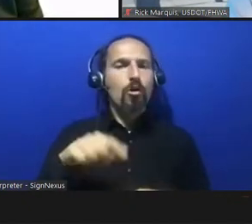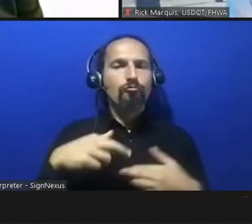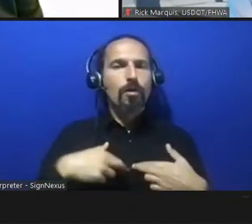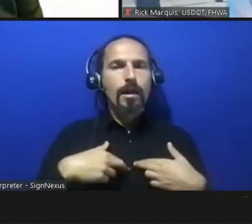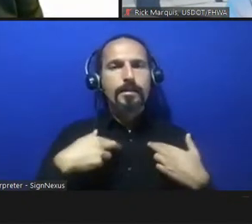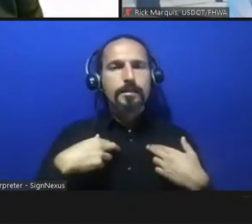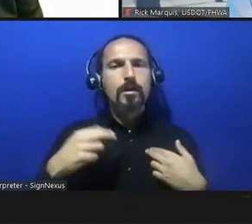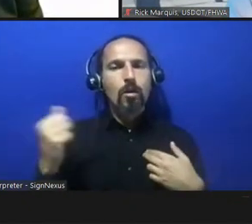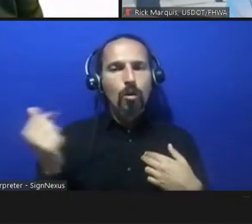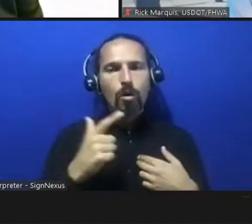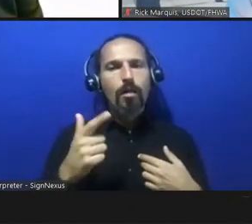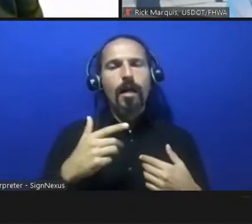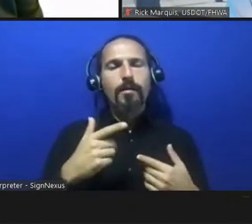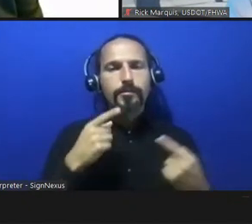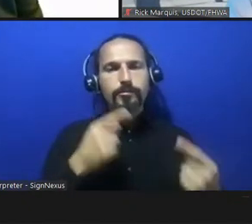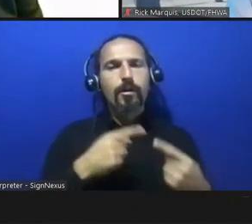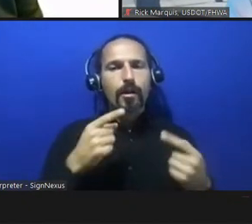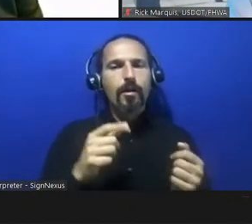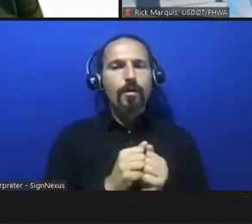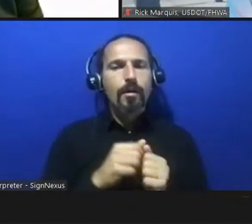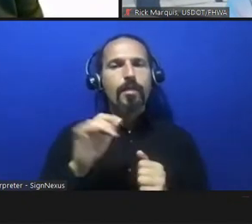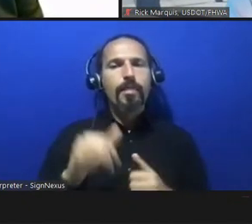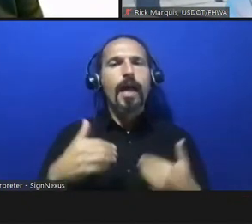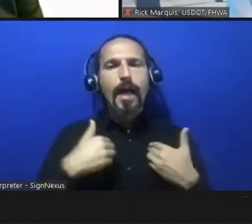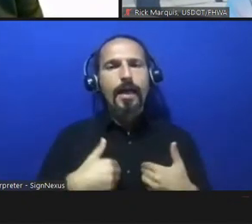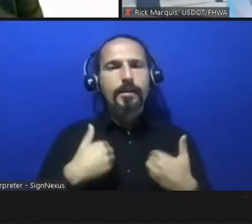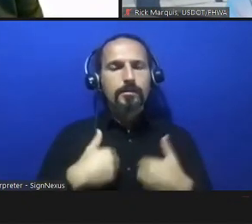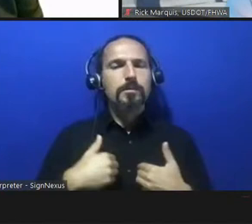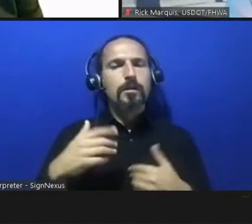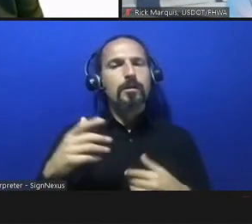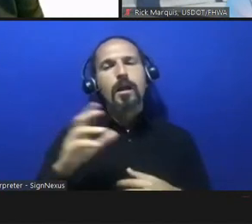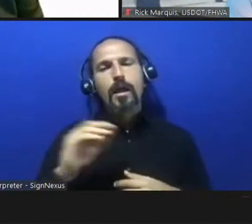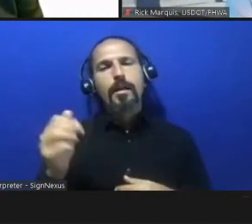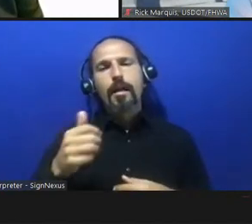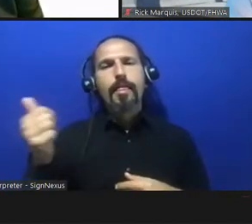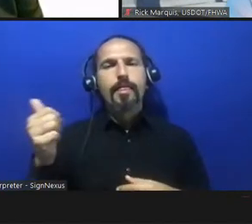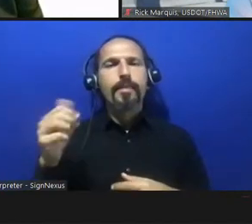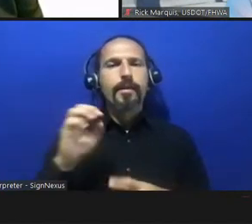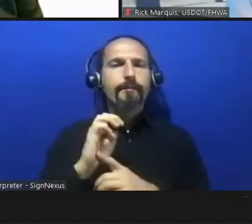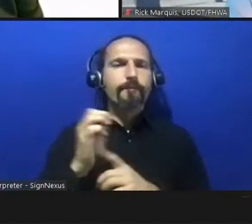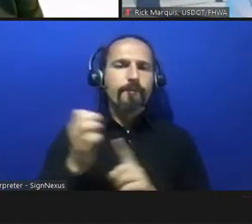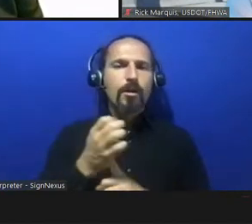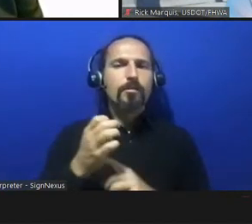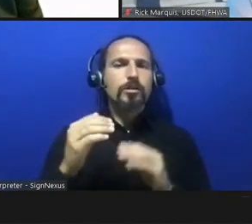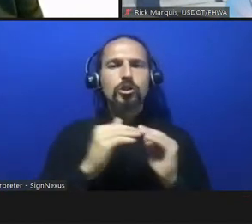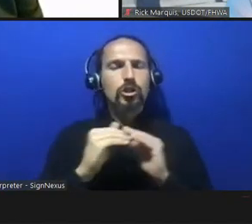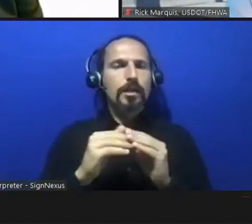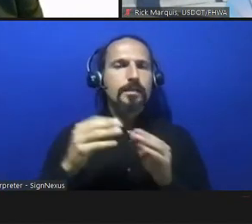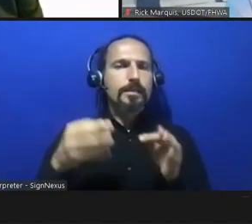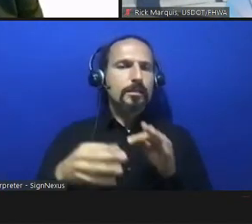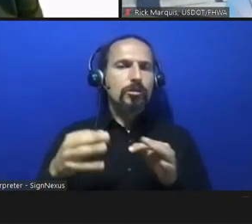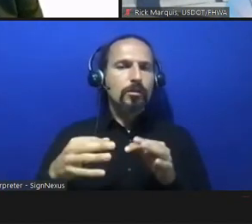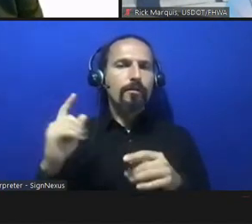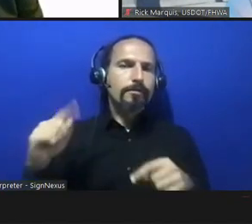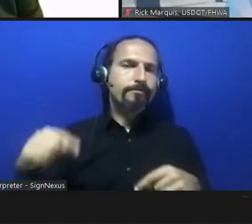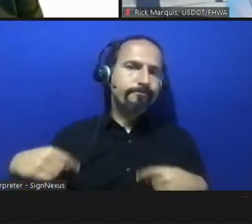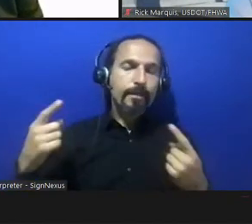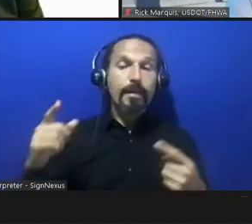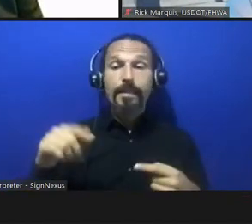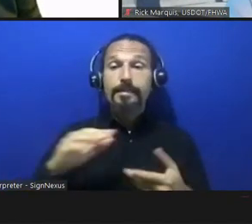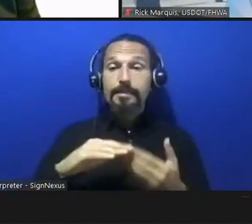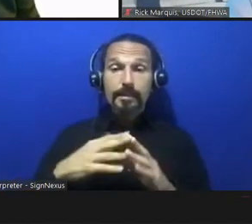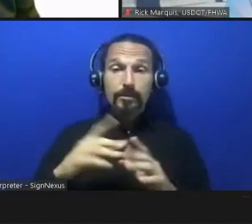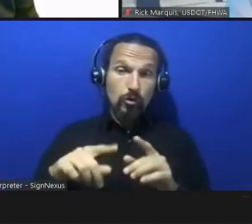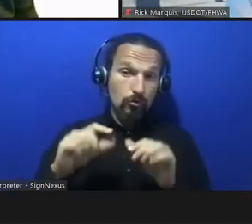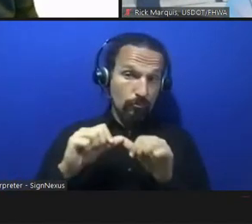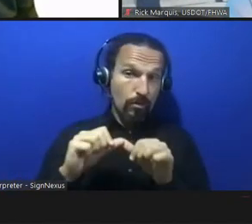already battled poor air quality high asthma rates and other associated environmental justice issues for decades in summary for our city to continue to